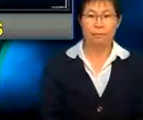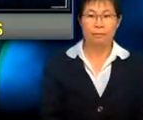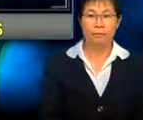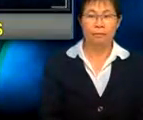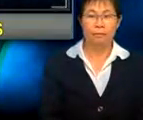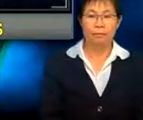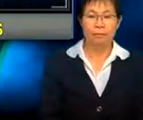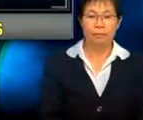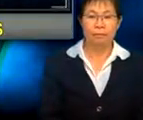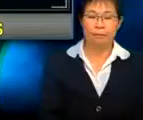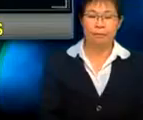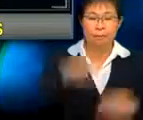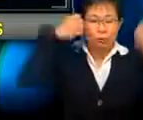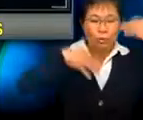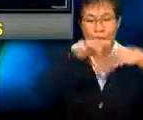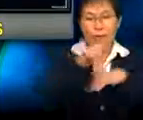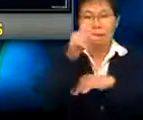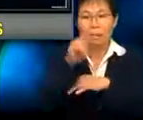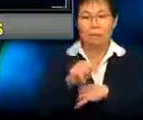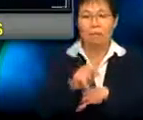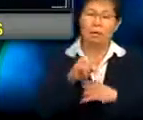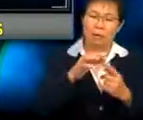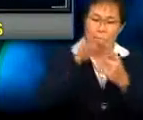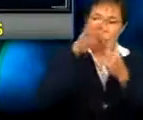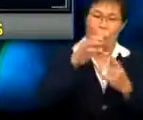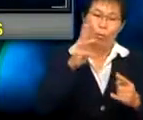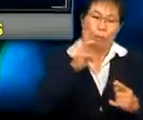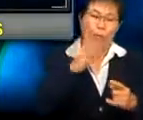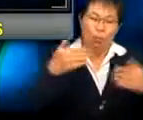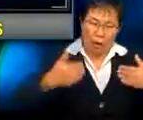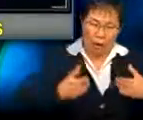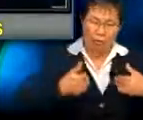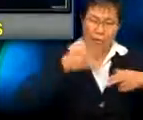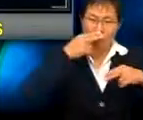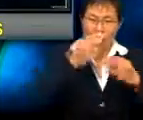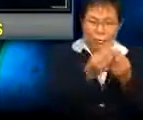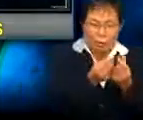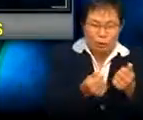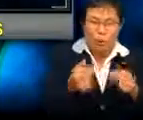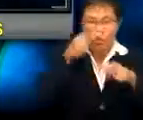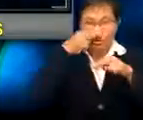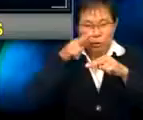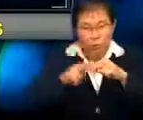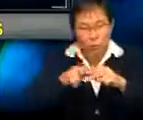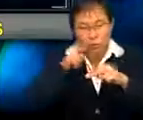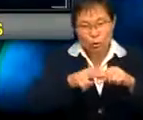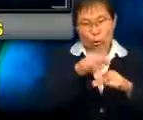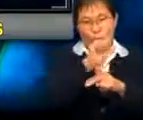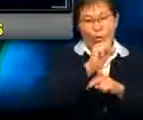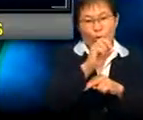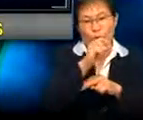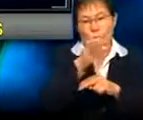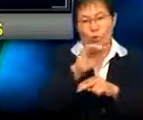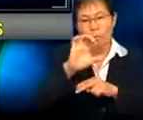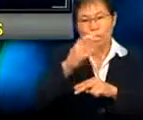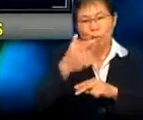Sweat secreted through these sweat glands is mainly water containing dissolved salts such as